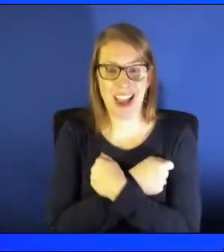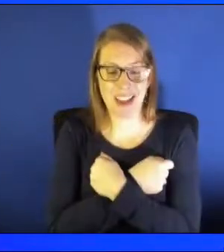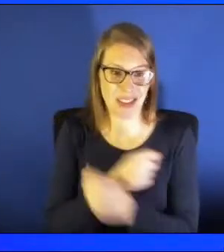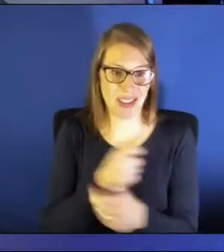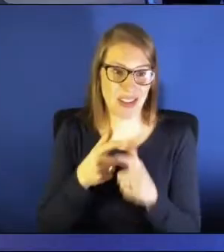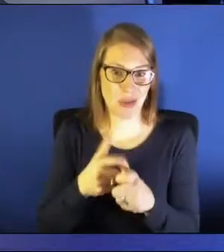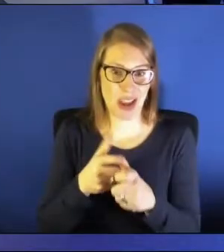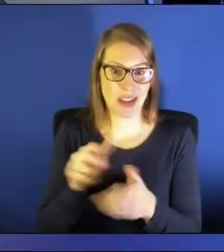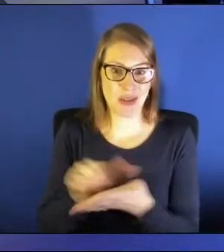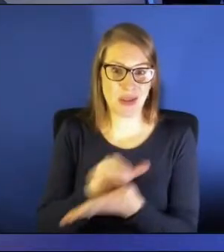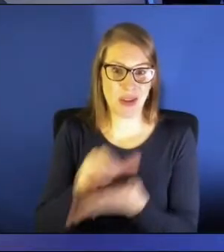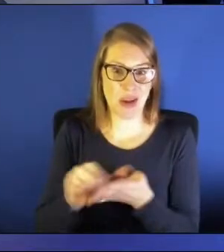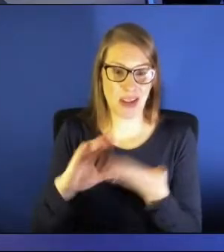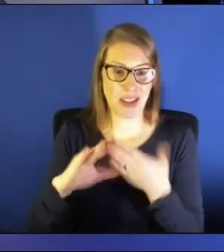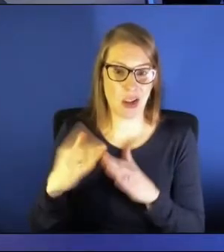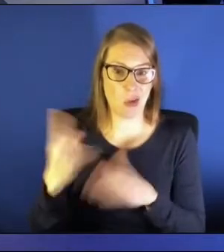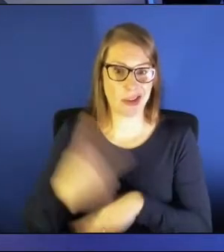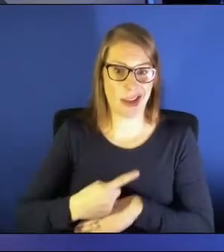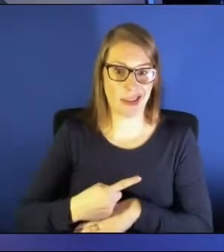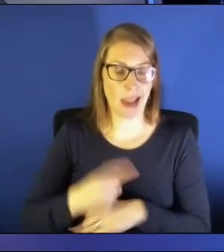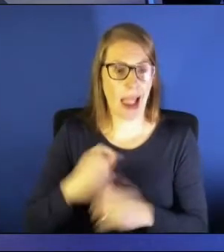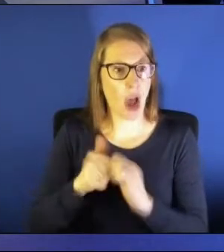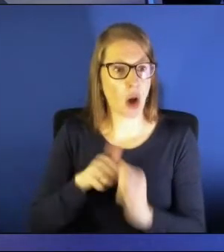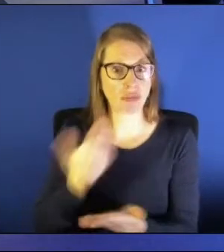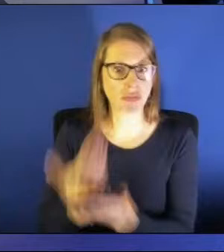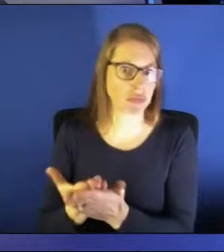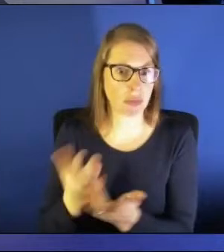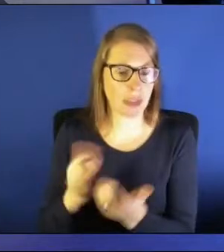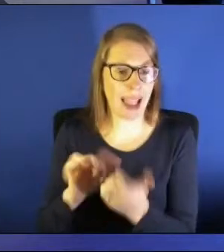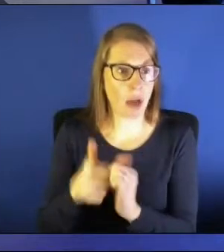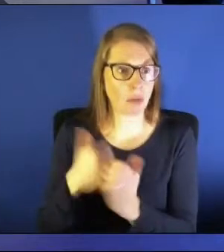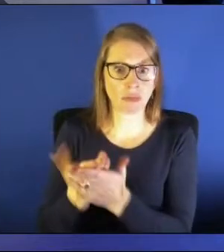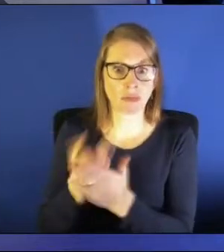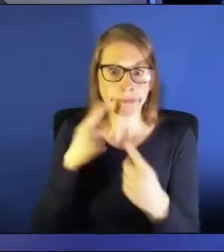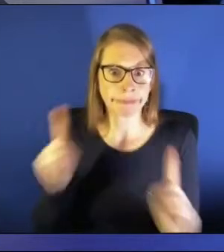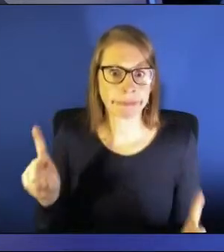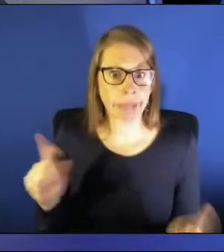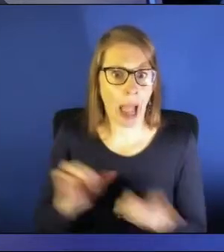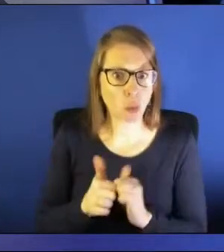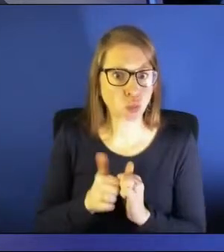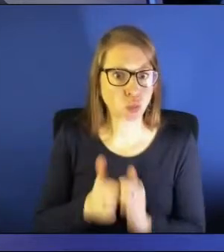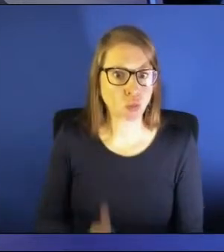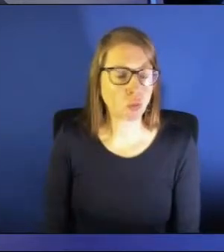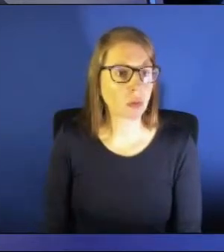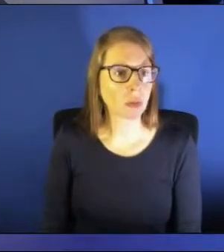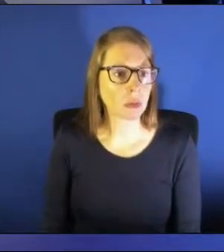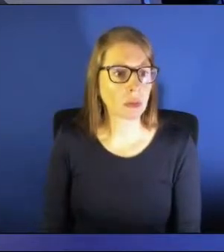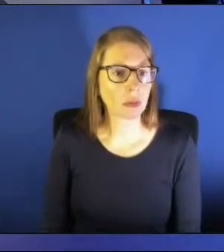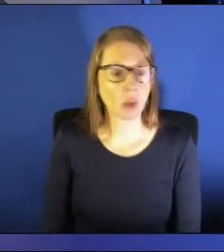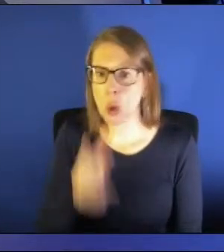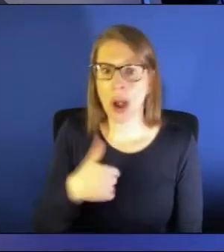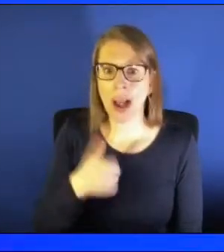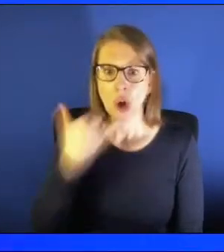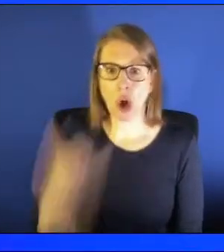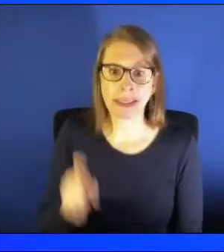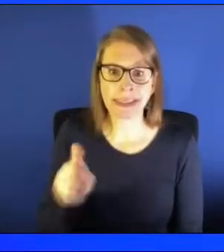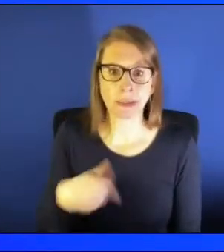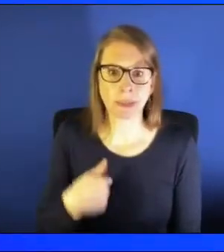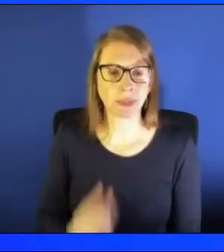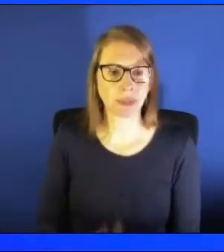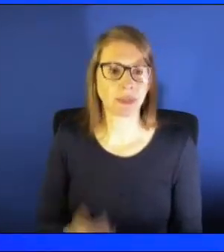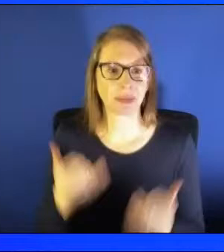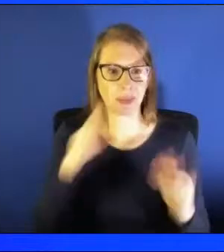So what happens? How do you get there? How do we get you there? Who do I have to call? Right now I'm focusing on